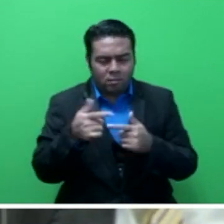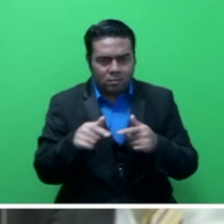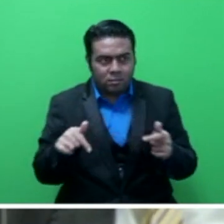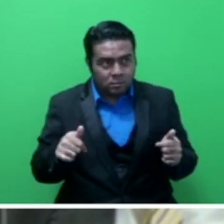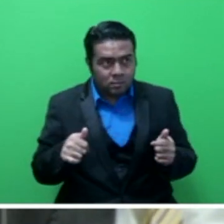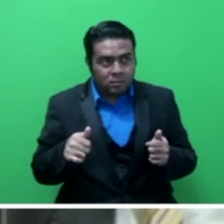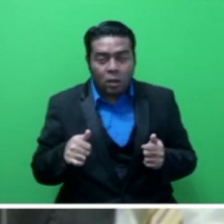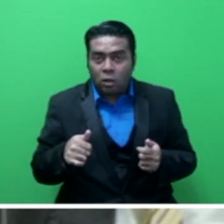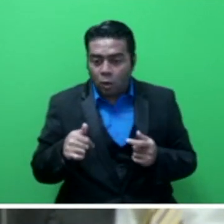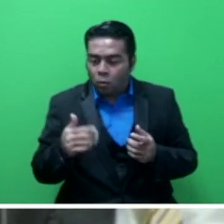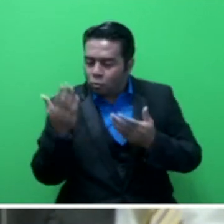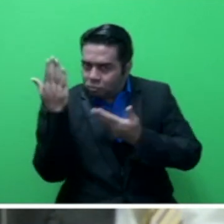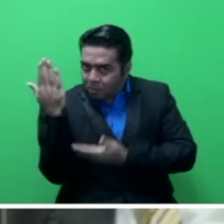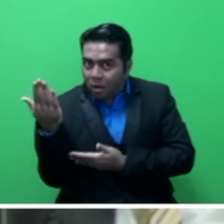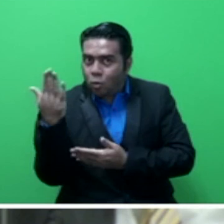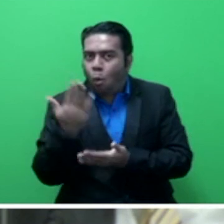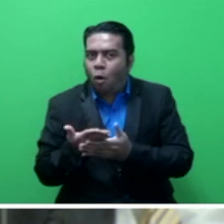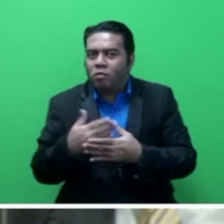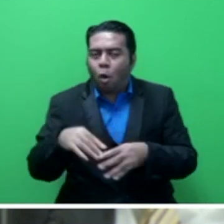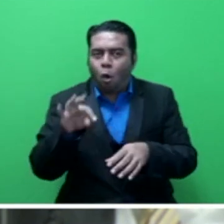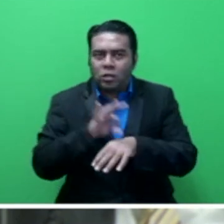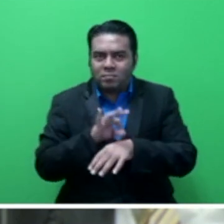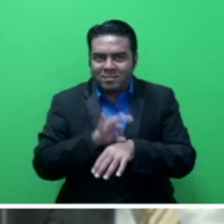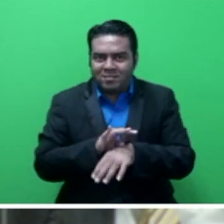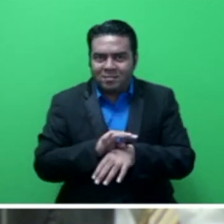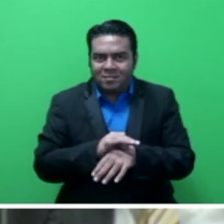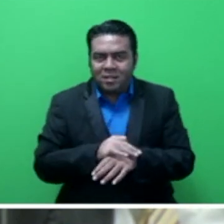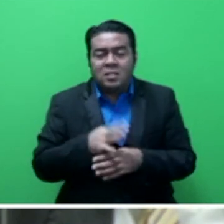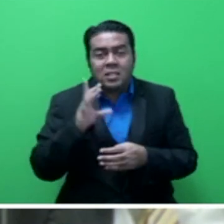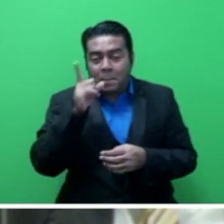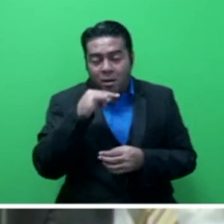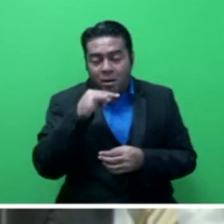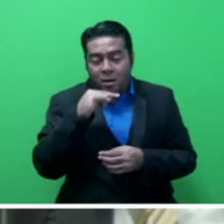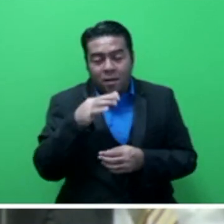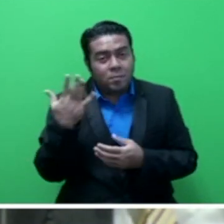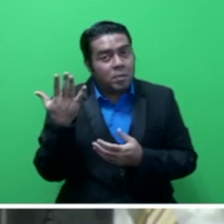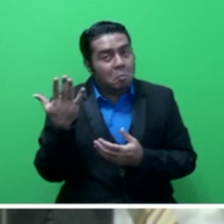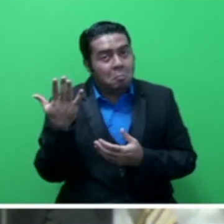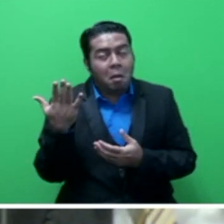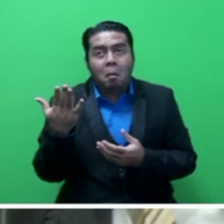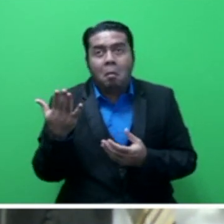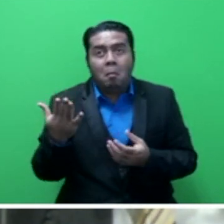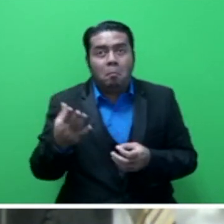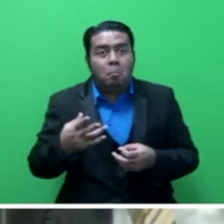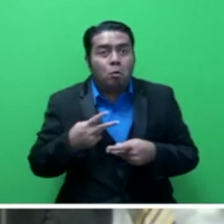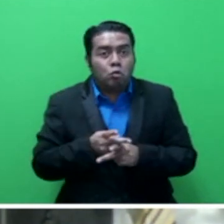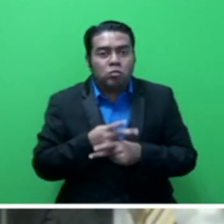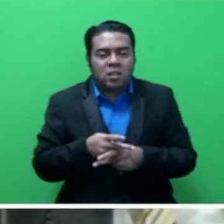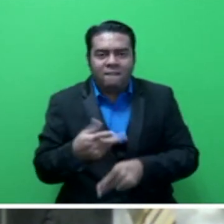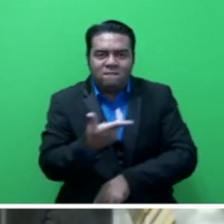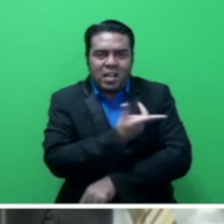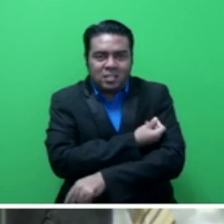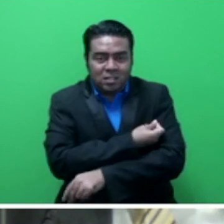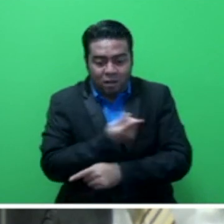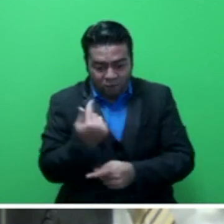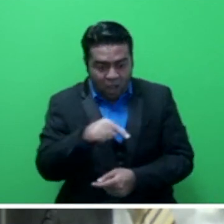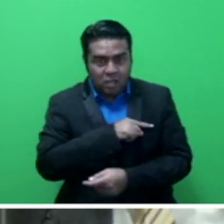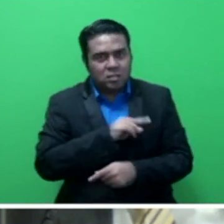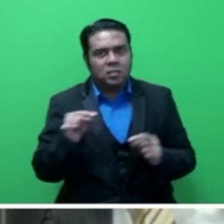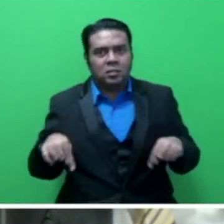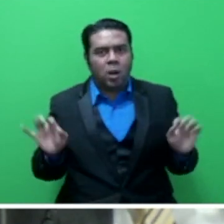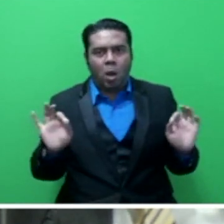their hospitals. Some countries rested their laurel on their ability to be able to produce a vaccine. We didn't. We